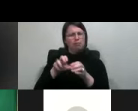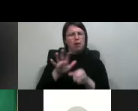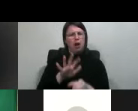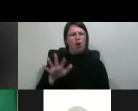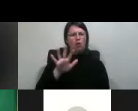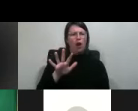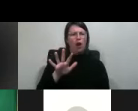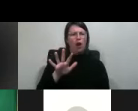pre-COVID ridership.